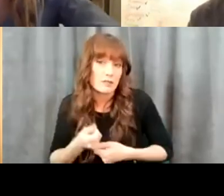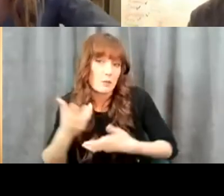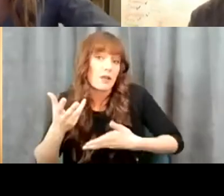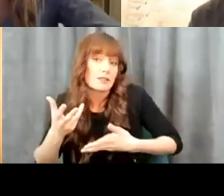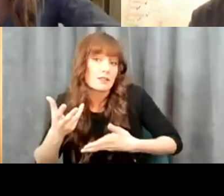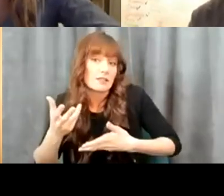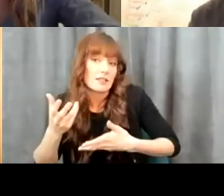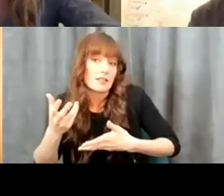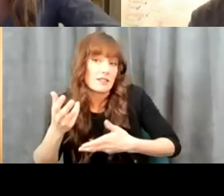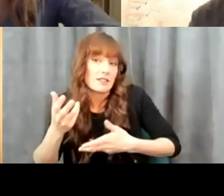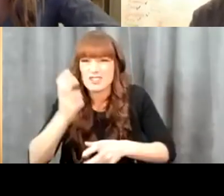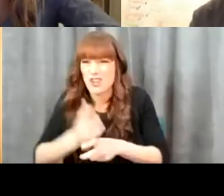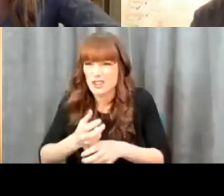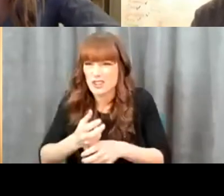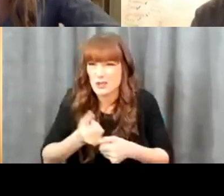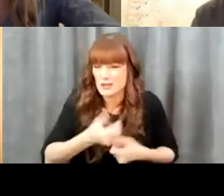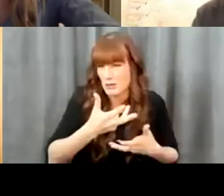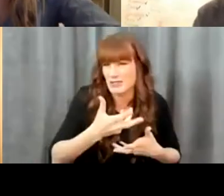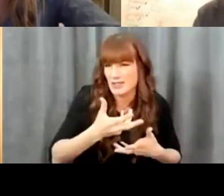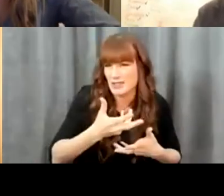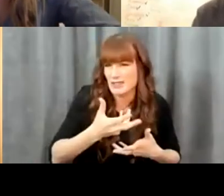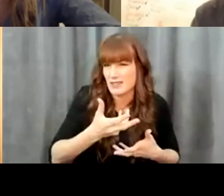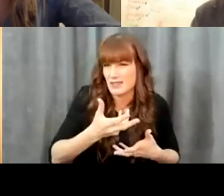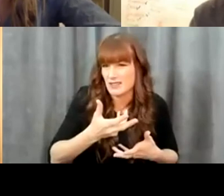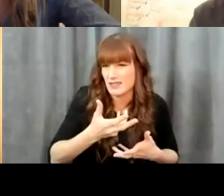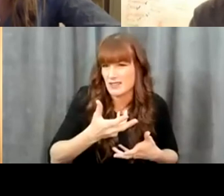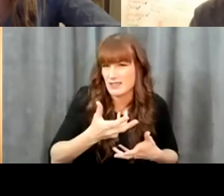going to be hard to express it.